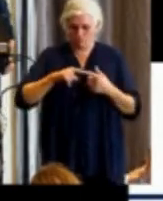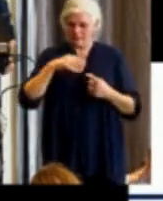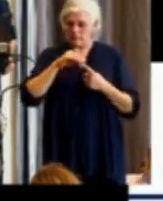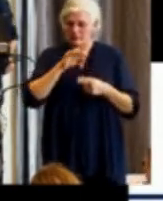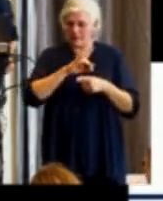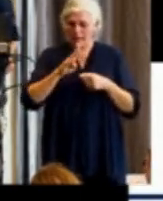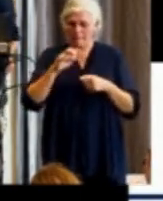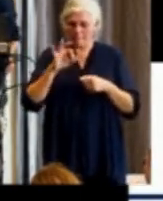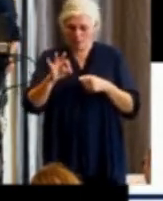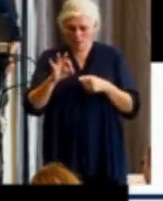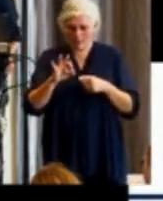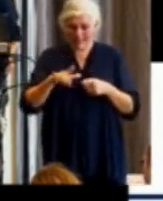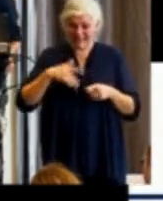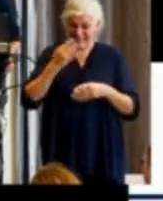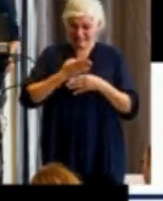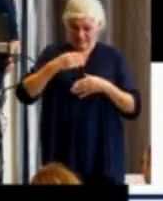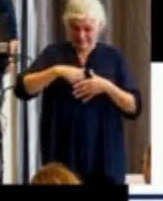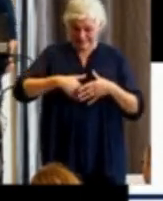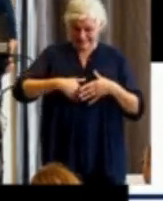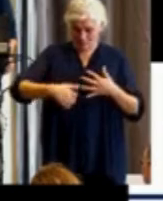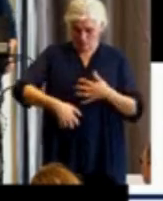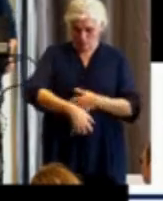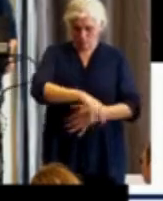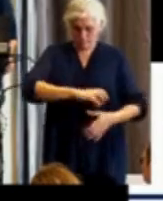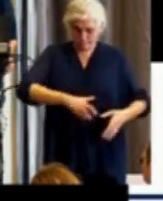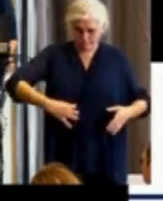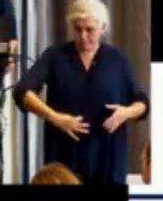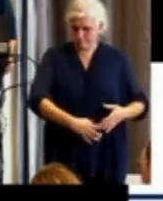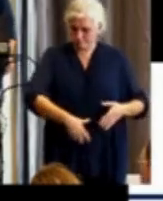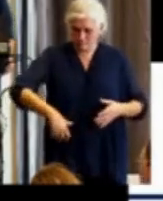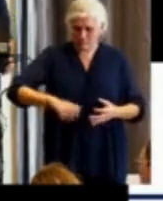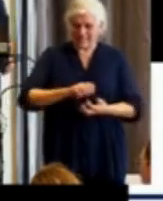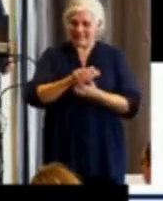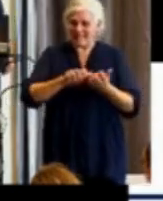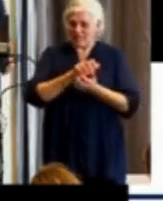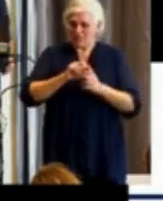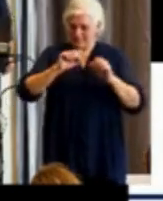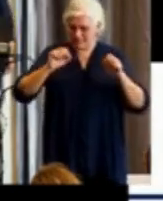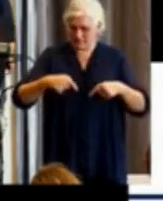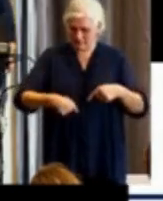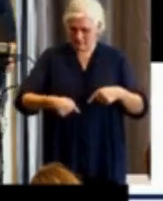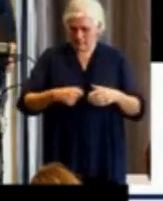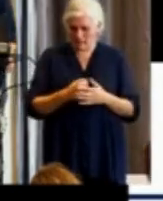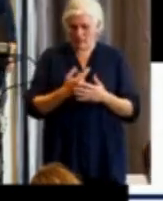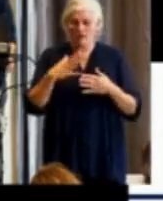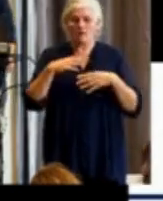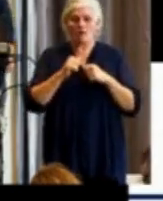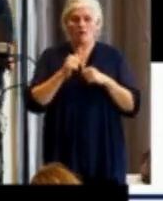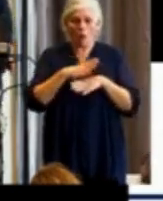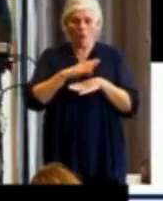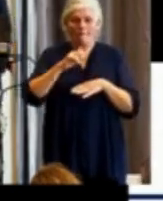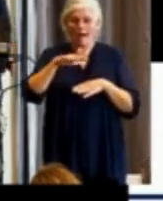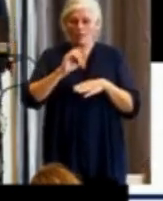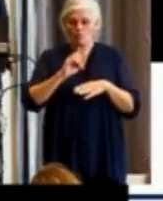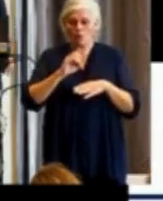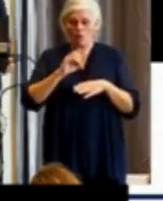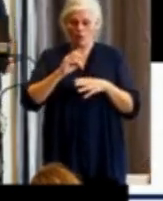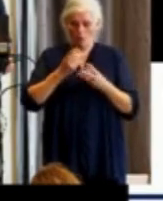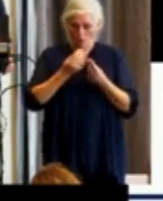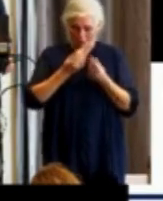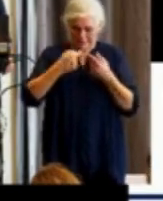called archaea that live in the gut, in the digestive system. These are all microorganisms. Everyone has